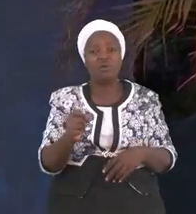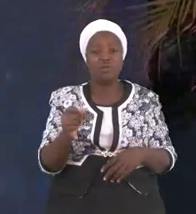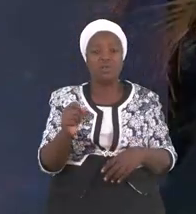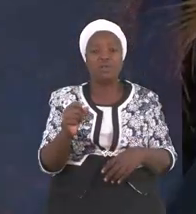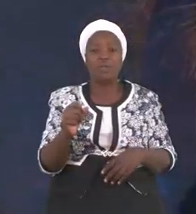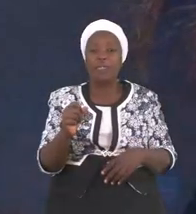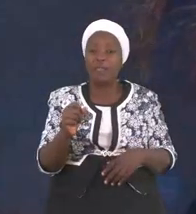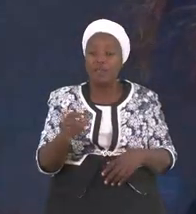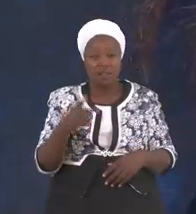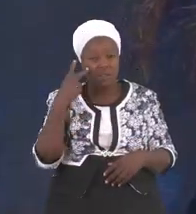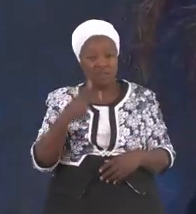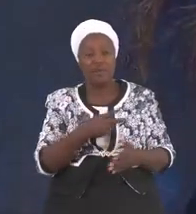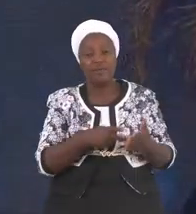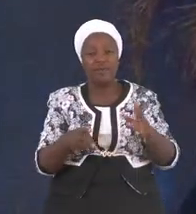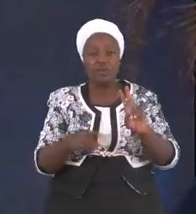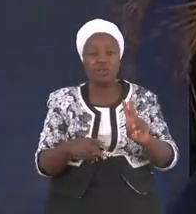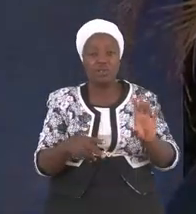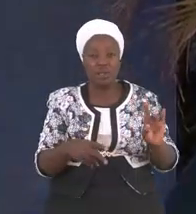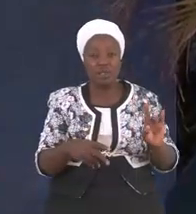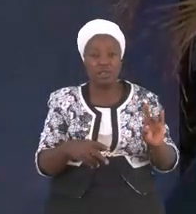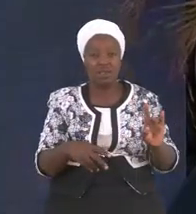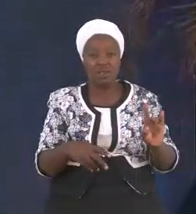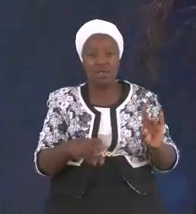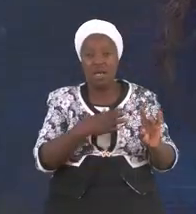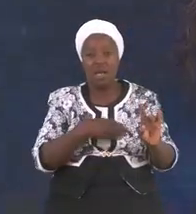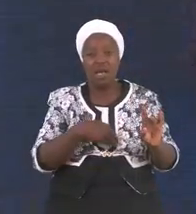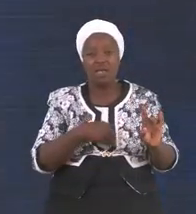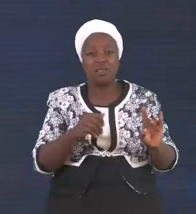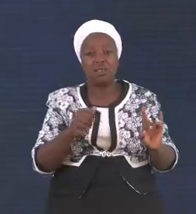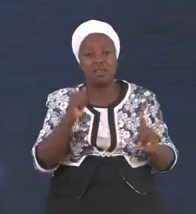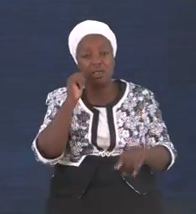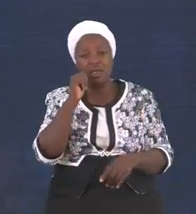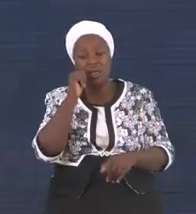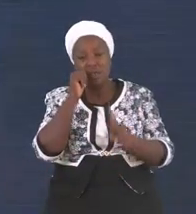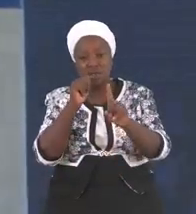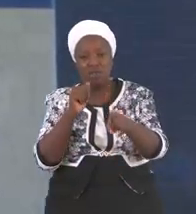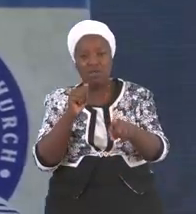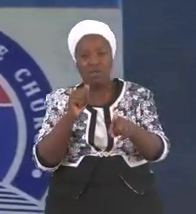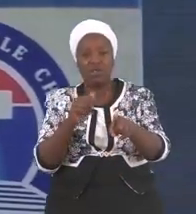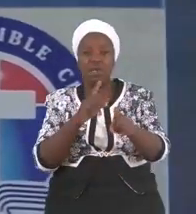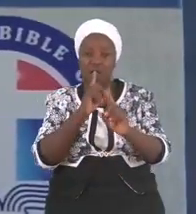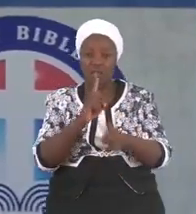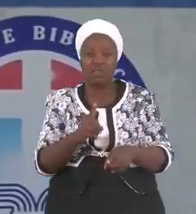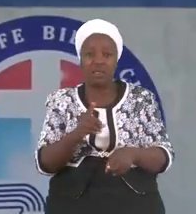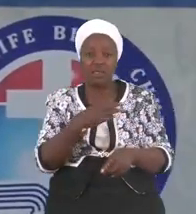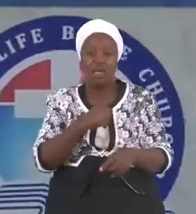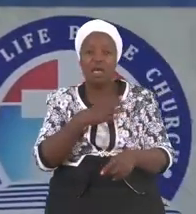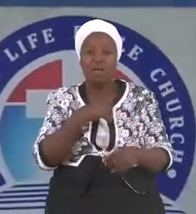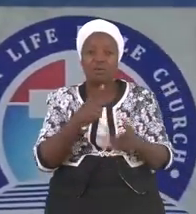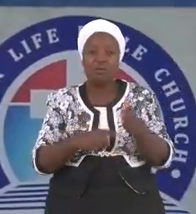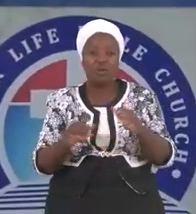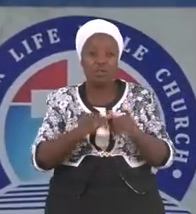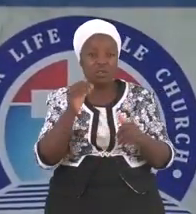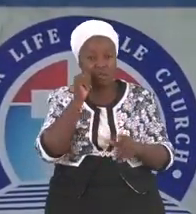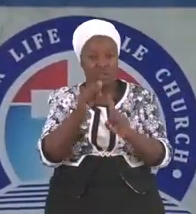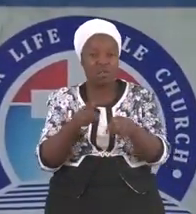28. Verse 28 says, and she answered, what did she say? I'm not going to hinder the children. I'm